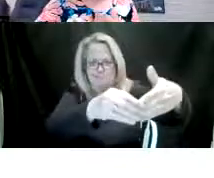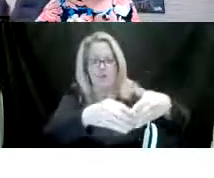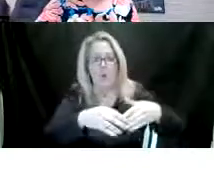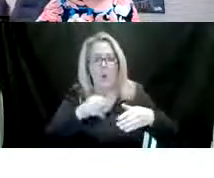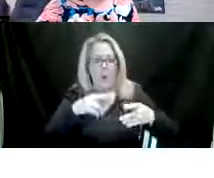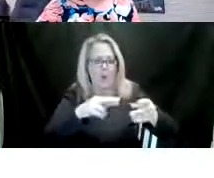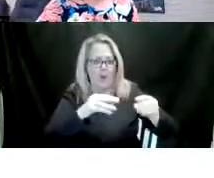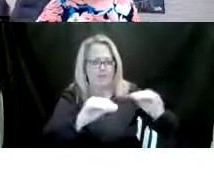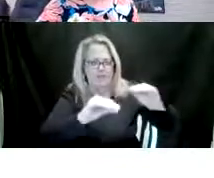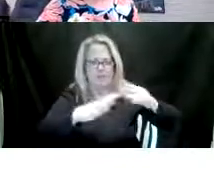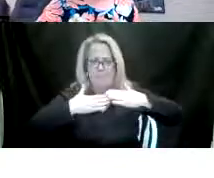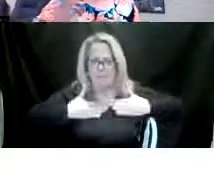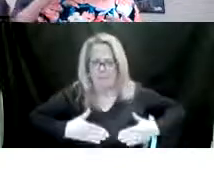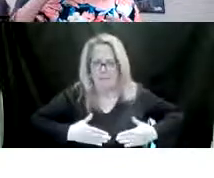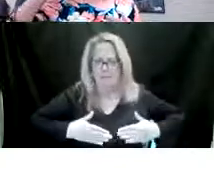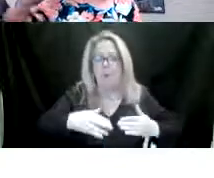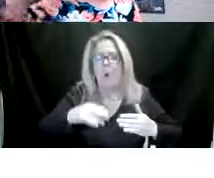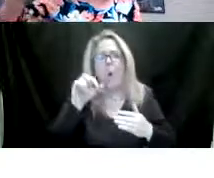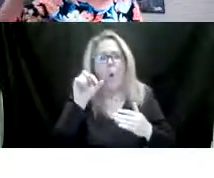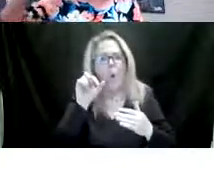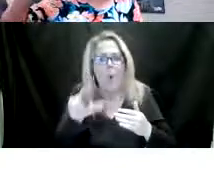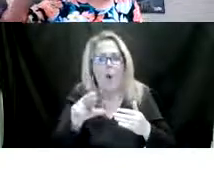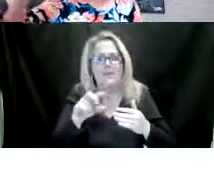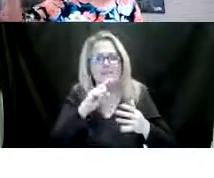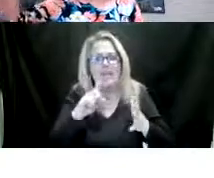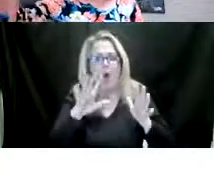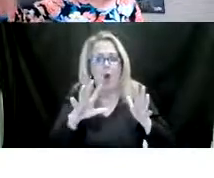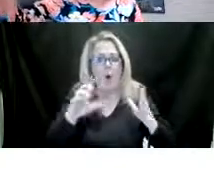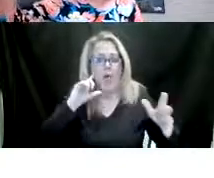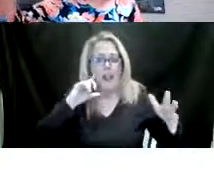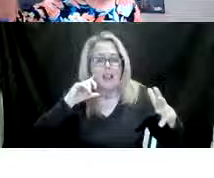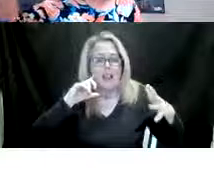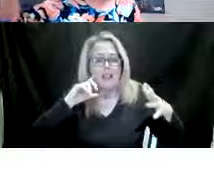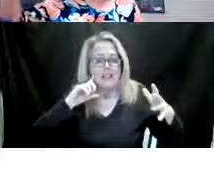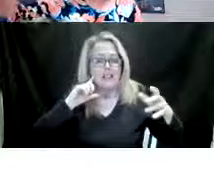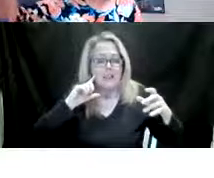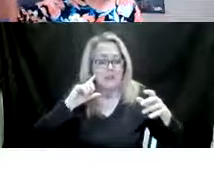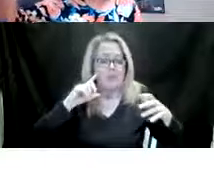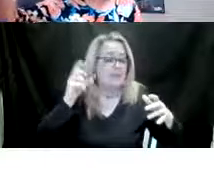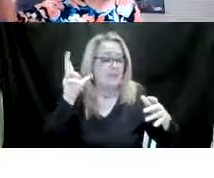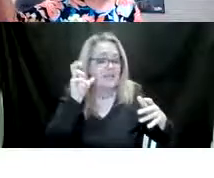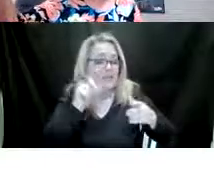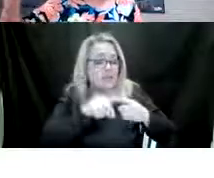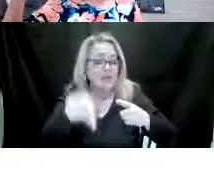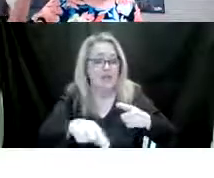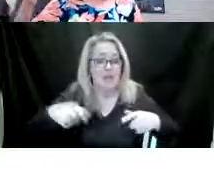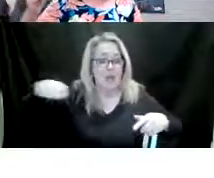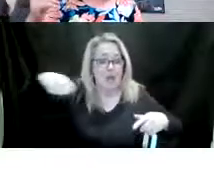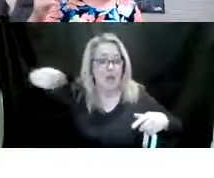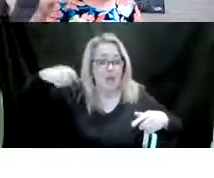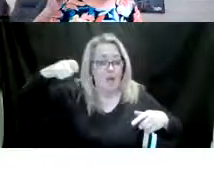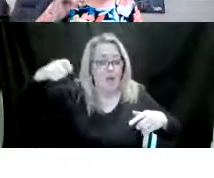body in any way, or going, oh, listen to this, and jingling for a child something out here,